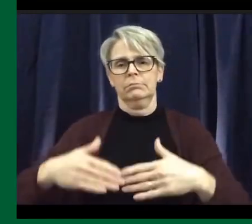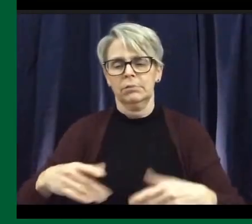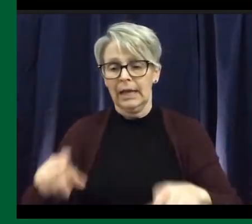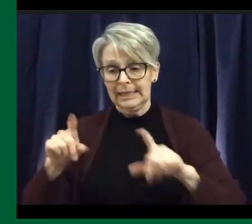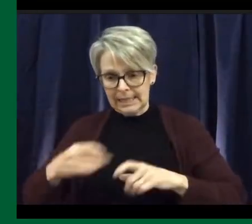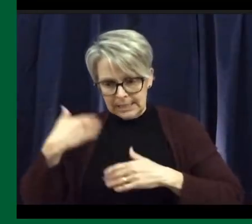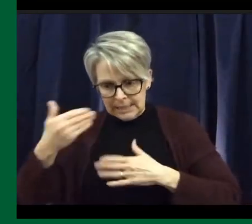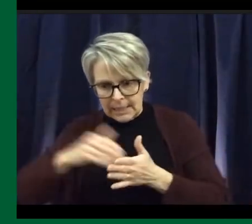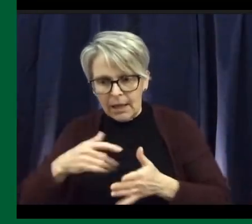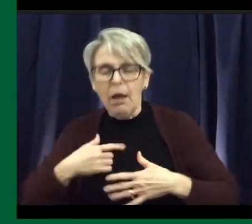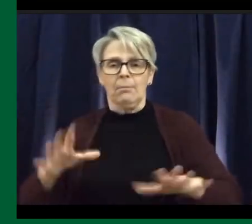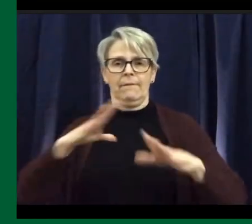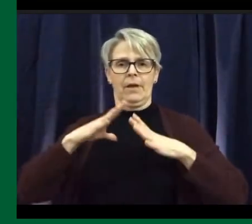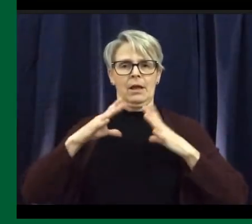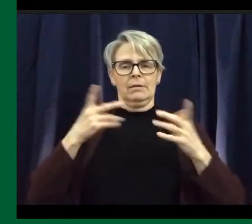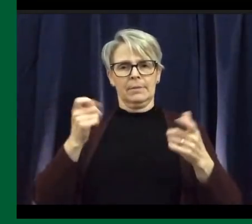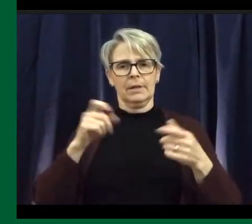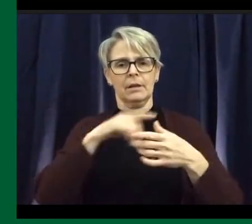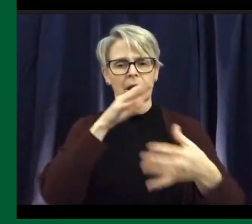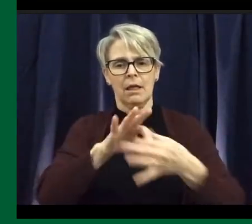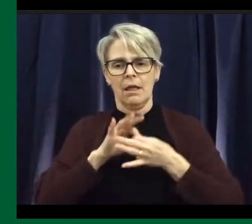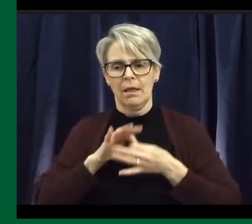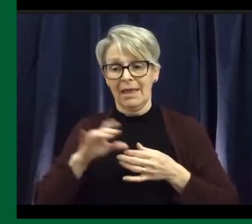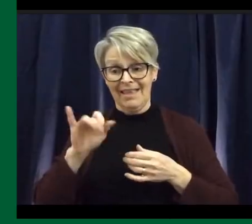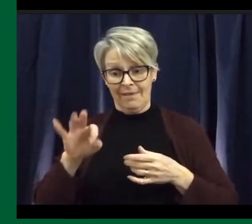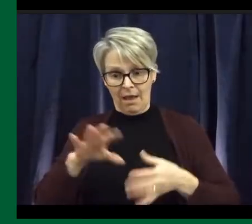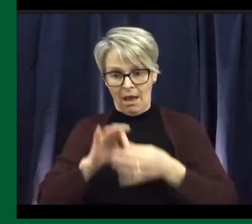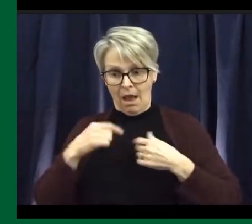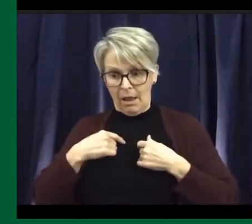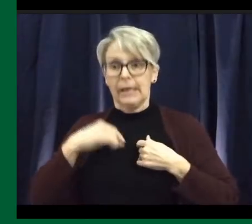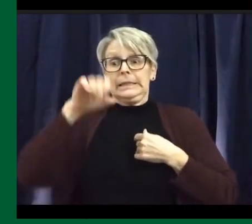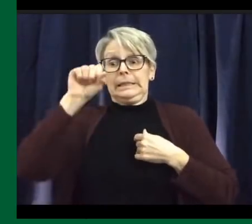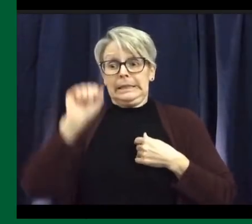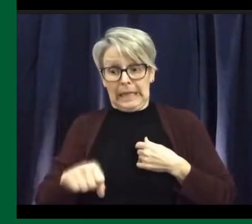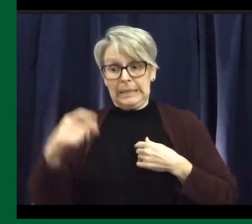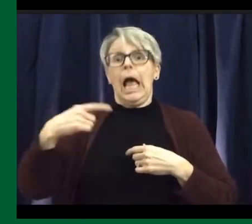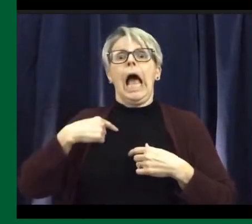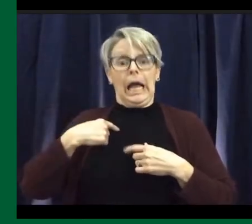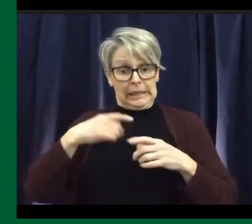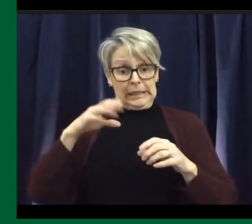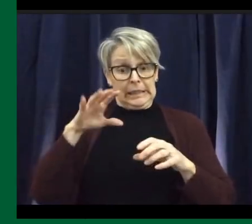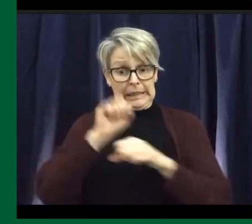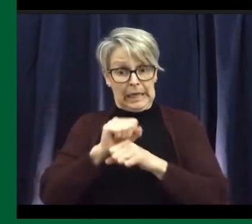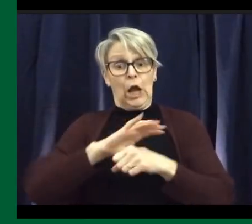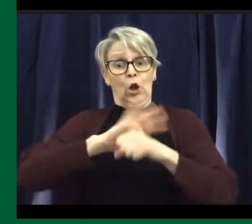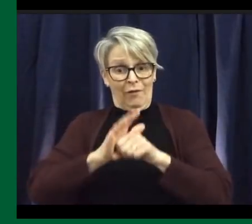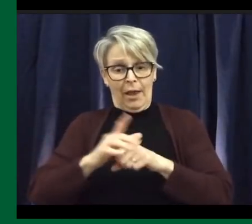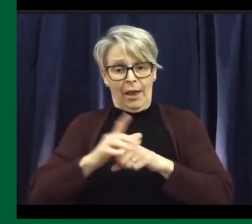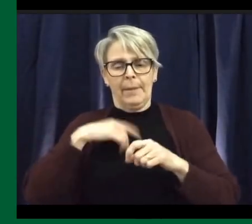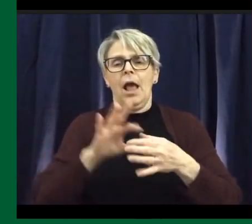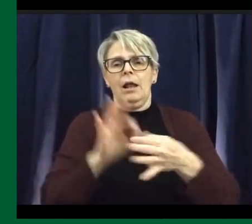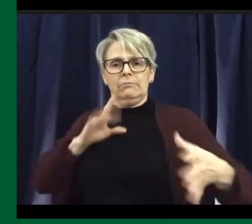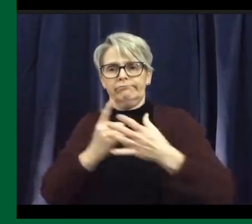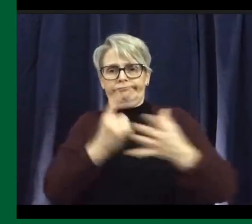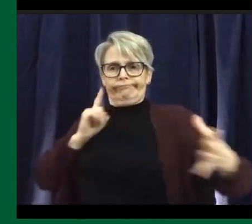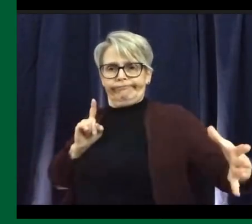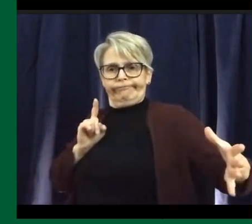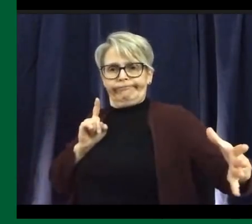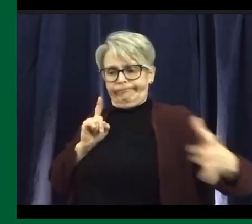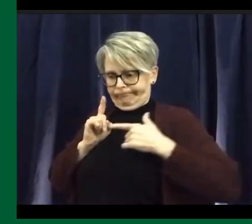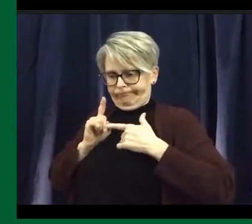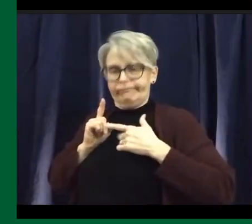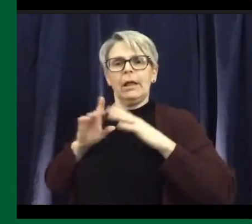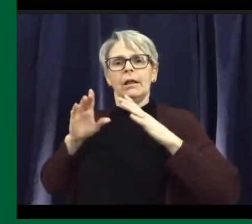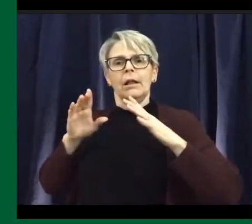someone is COVID positive, and if someone is, they can quickly isolate, even if they were asymptomatic. So regular testing every week or bi-weekly will help in isolating